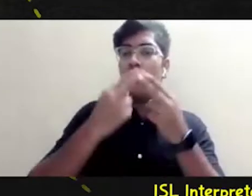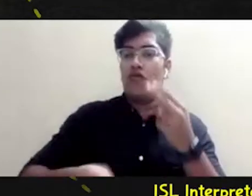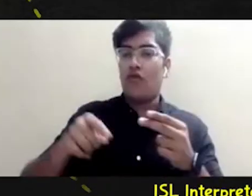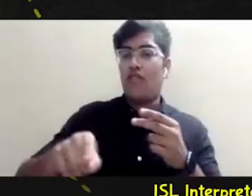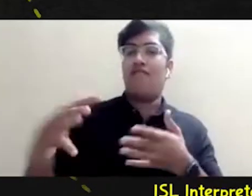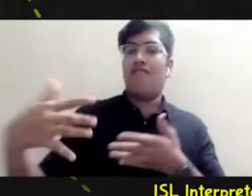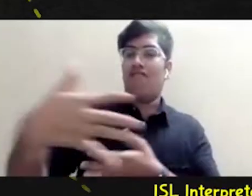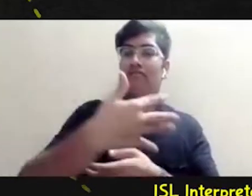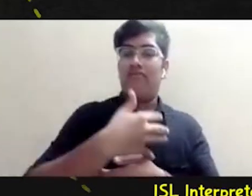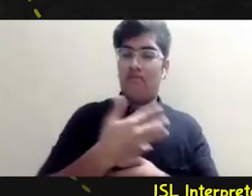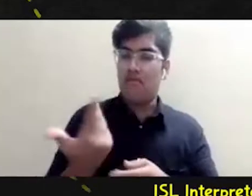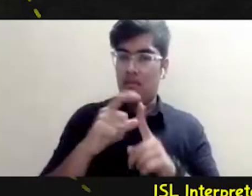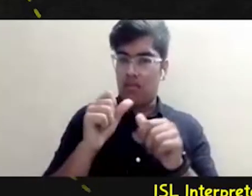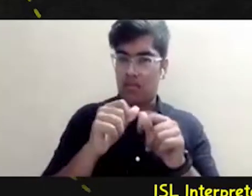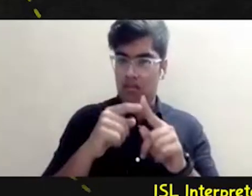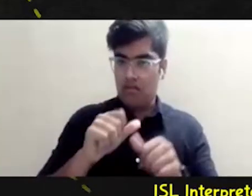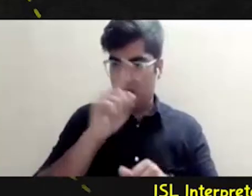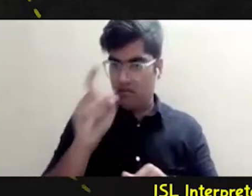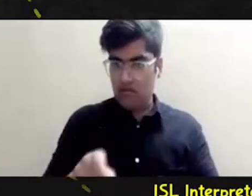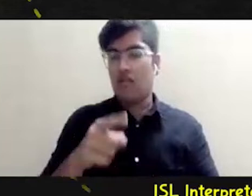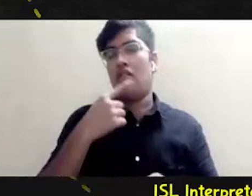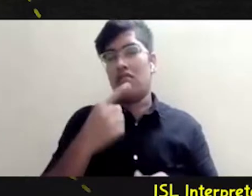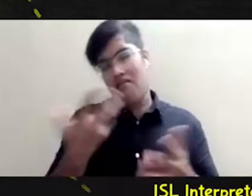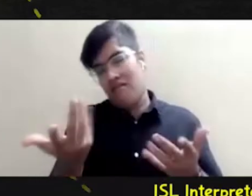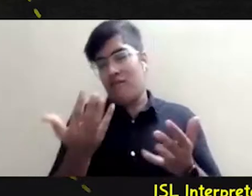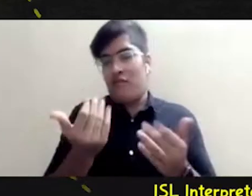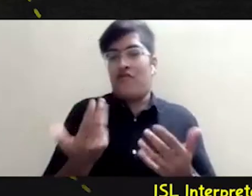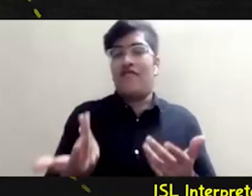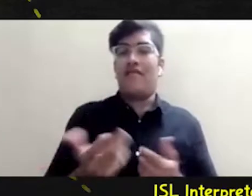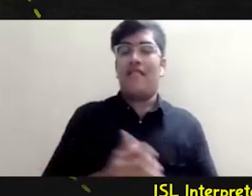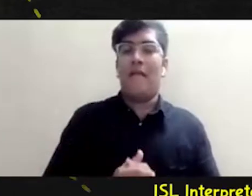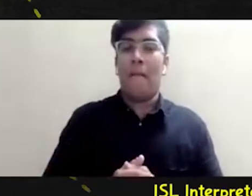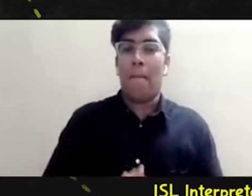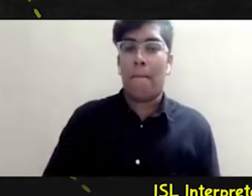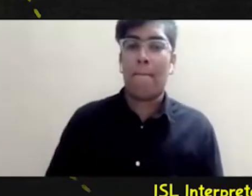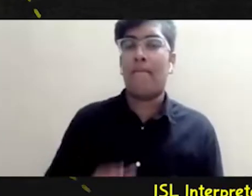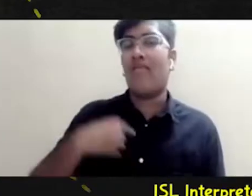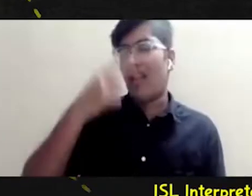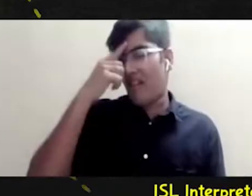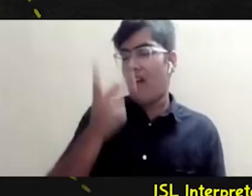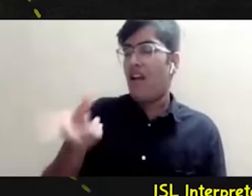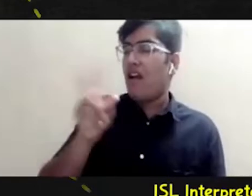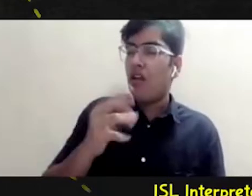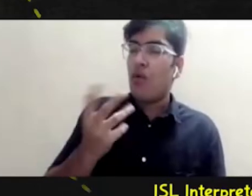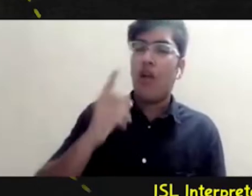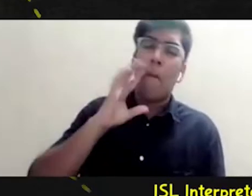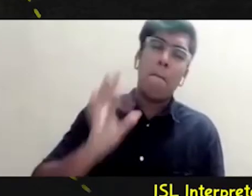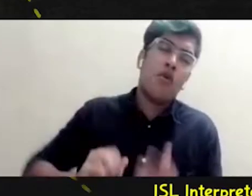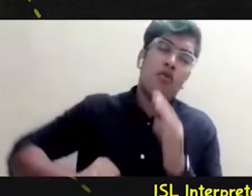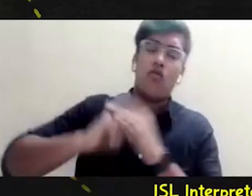collection? So why not? collections, that's what you are referring. But I think also. again, it's very, very important,